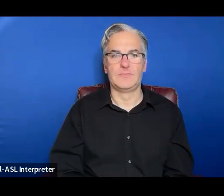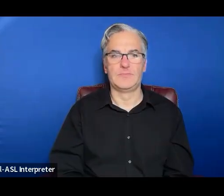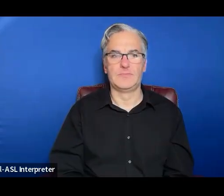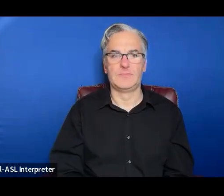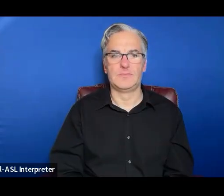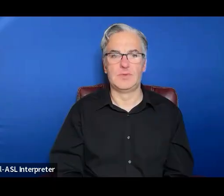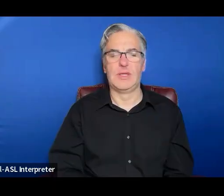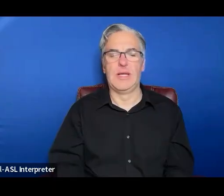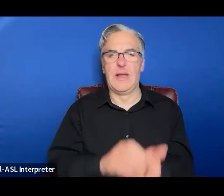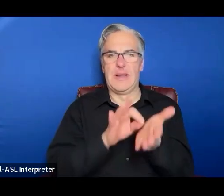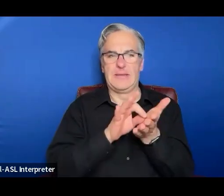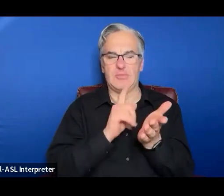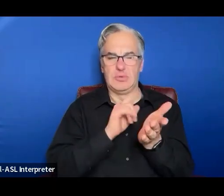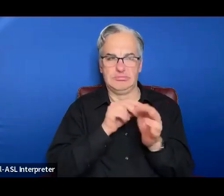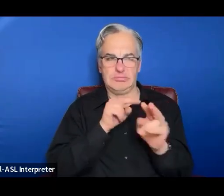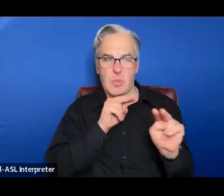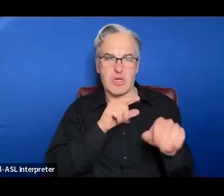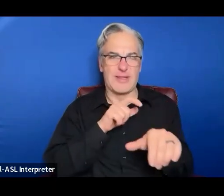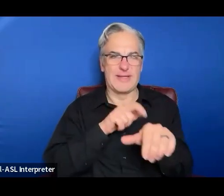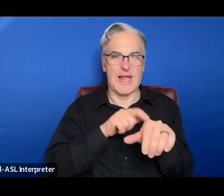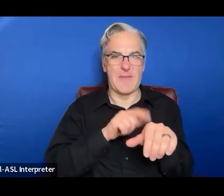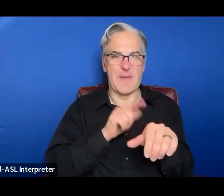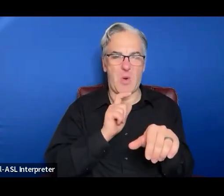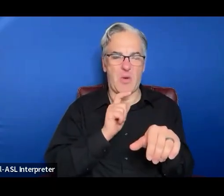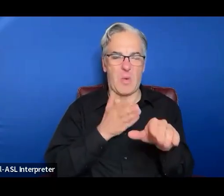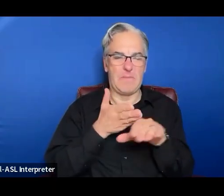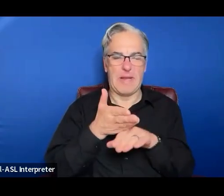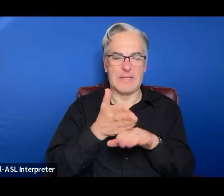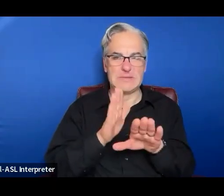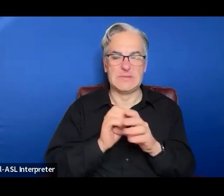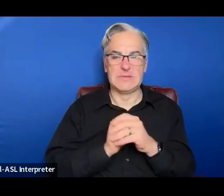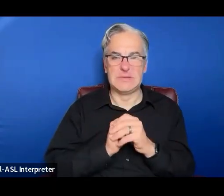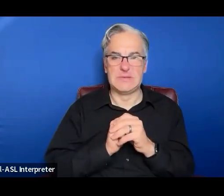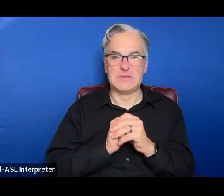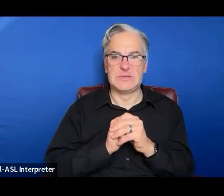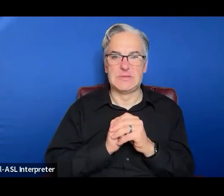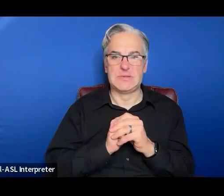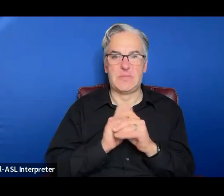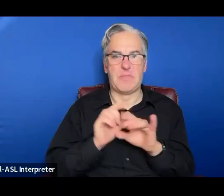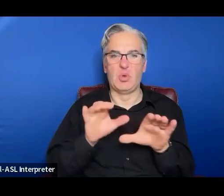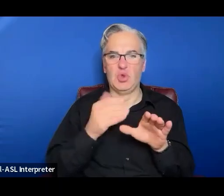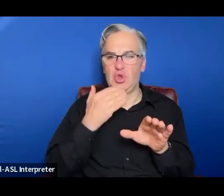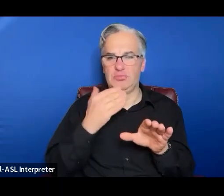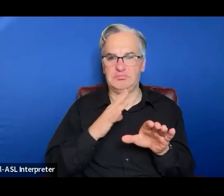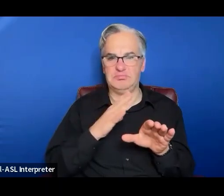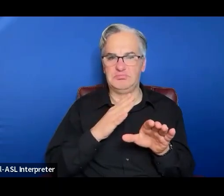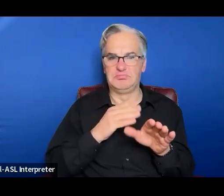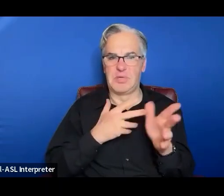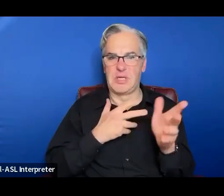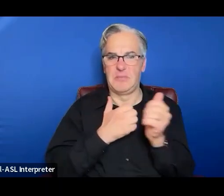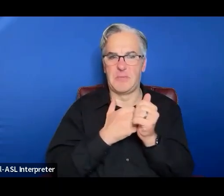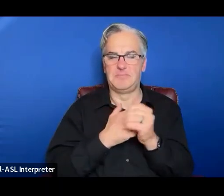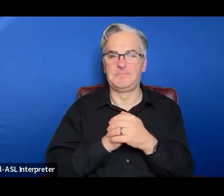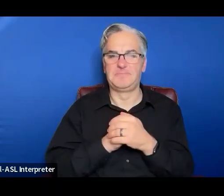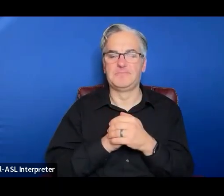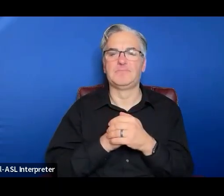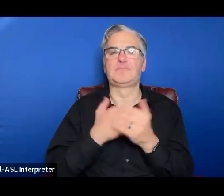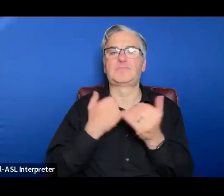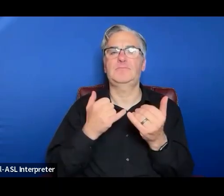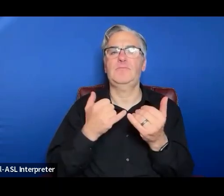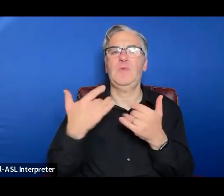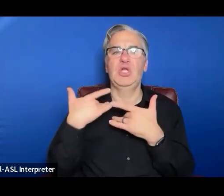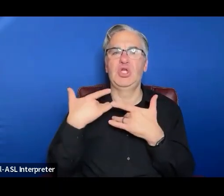I'm keeping track of the time so we don't get too late. And we're doing good, because now we're at the